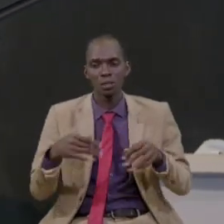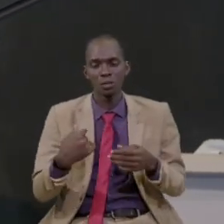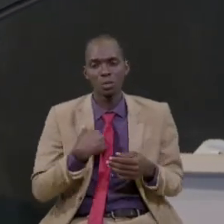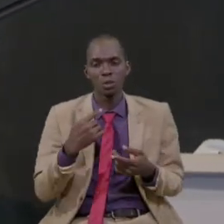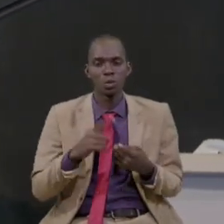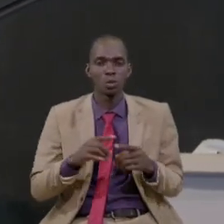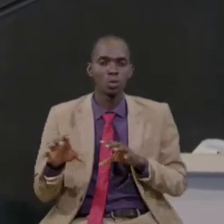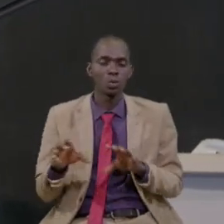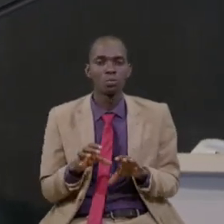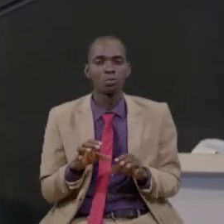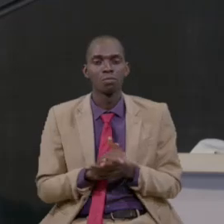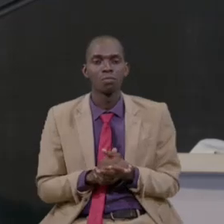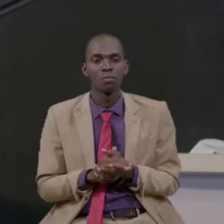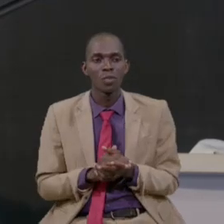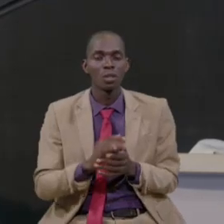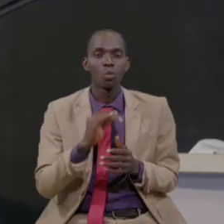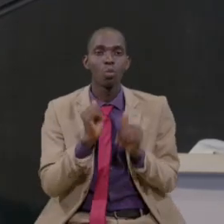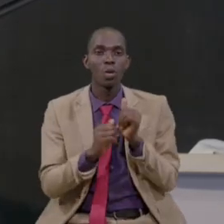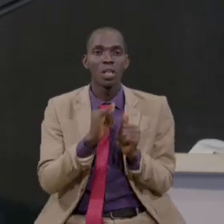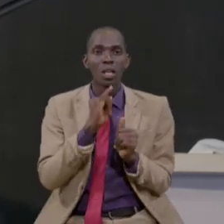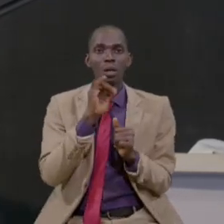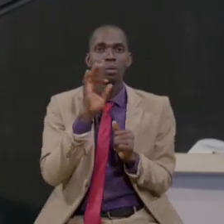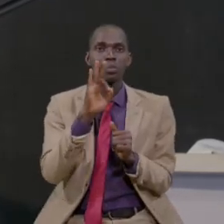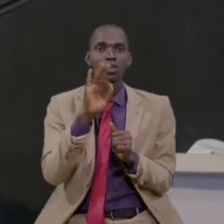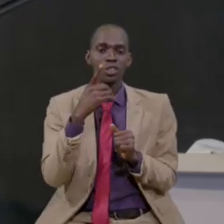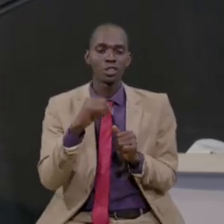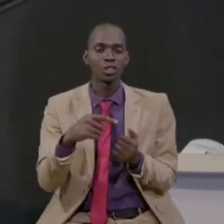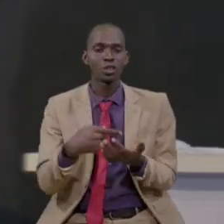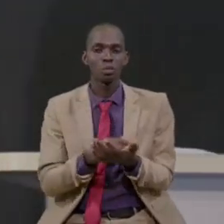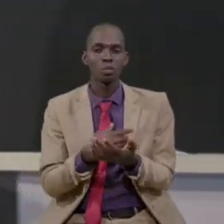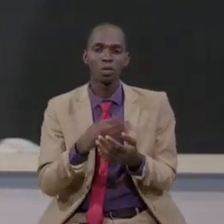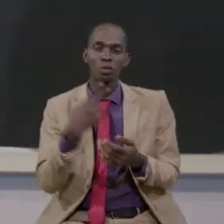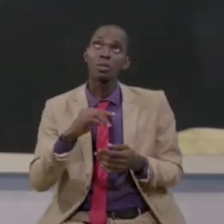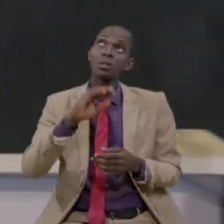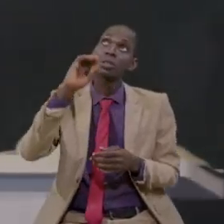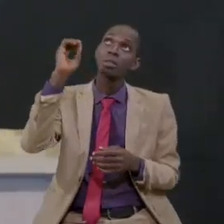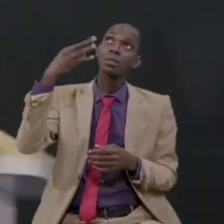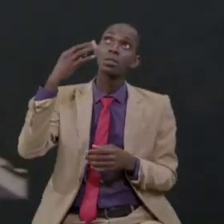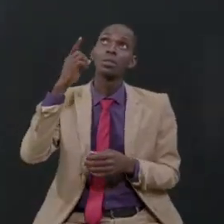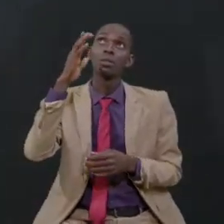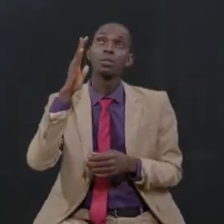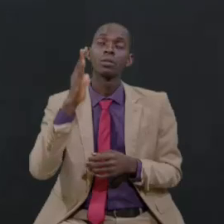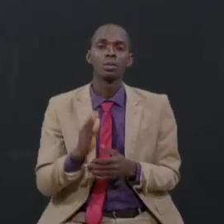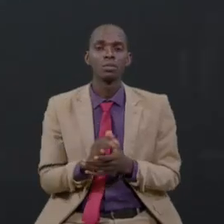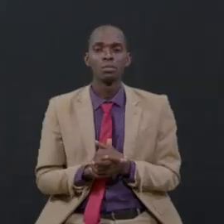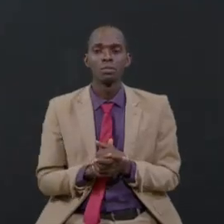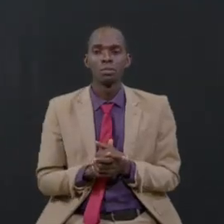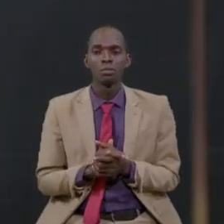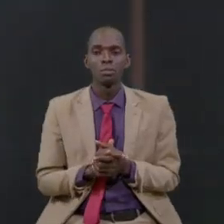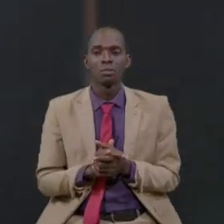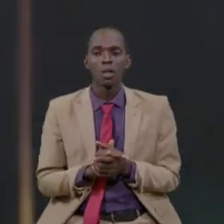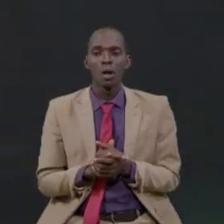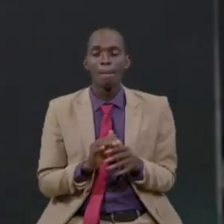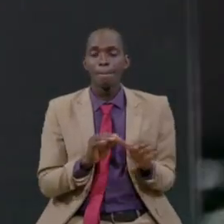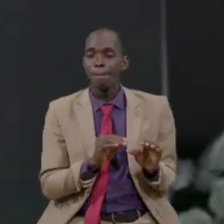the gospel of the grace of God. Move those mountains. Don't